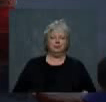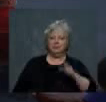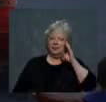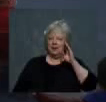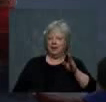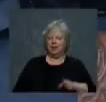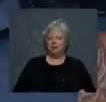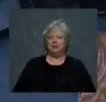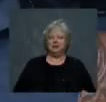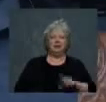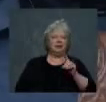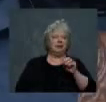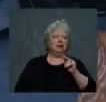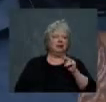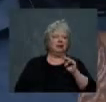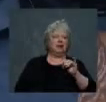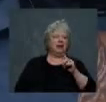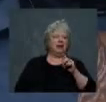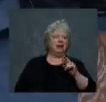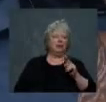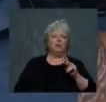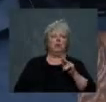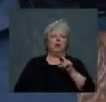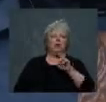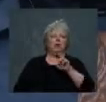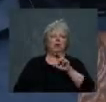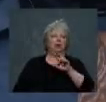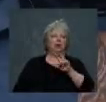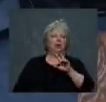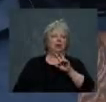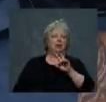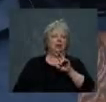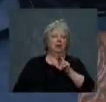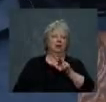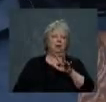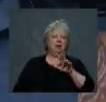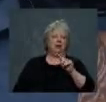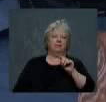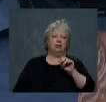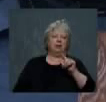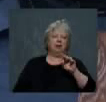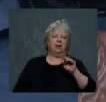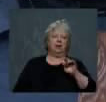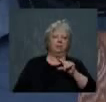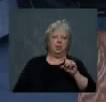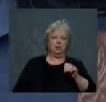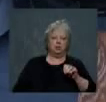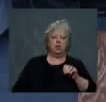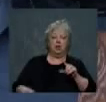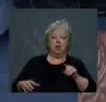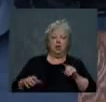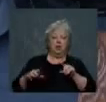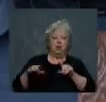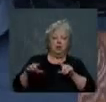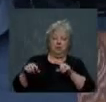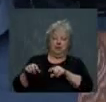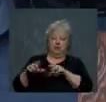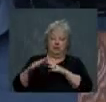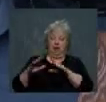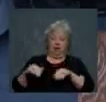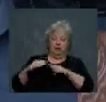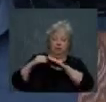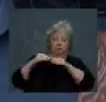Hello. Danny York, 35 Talmadge. I'm directly across the ravine from this proposed site. Basically,